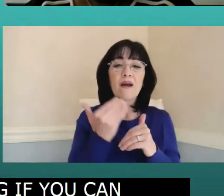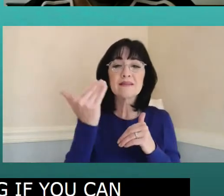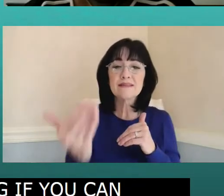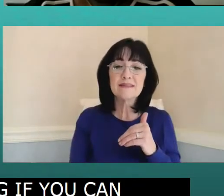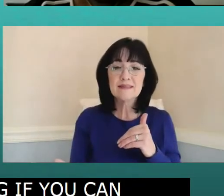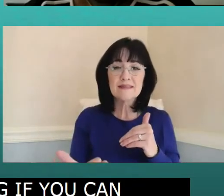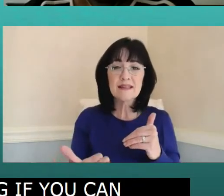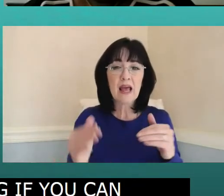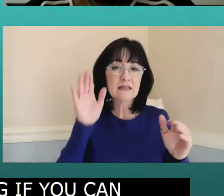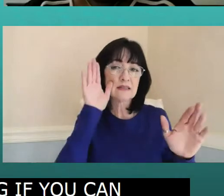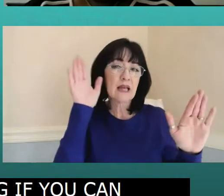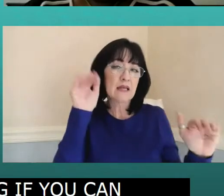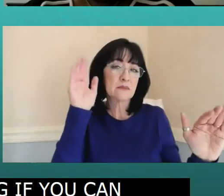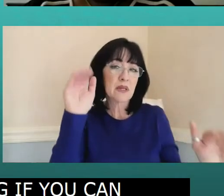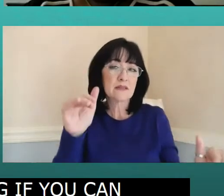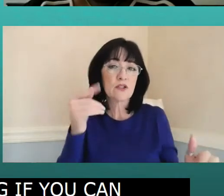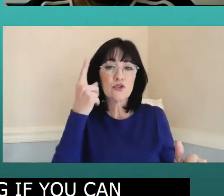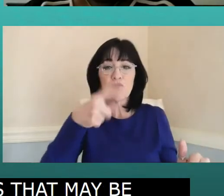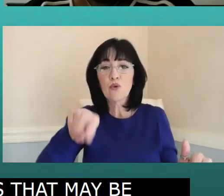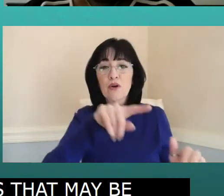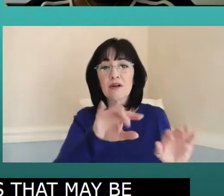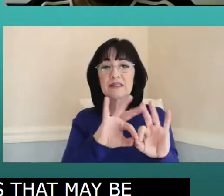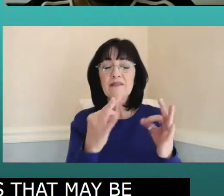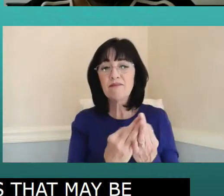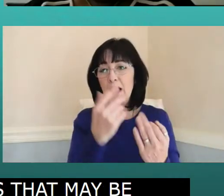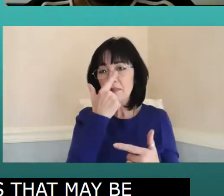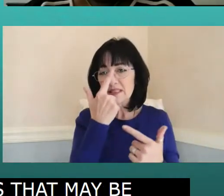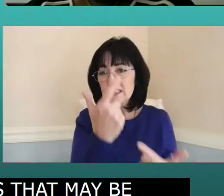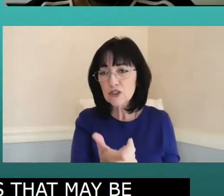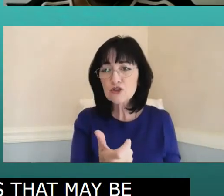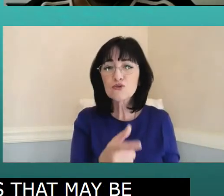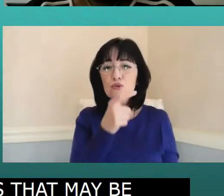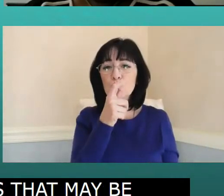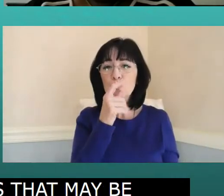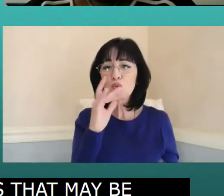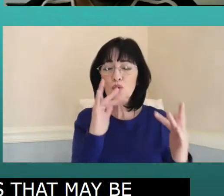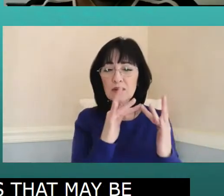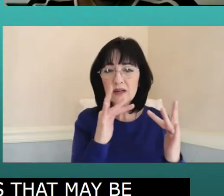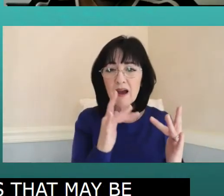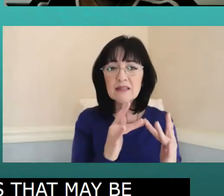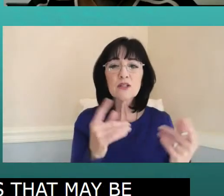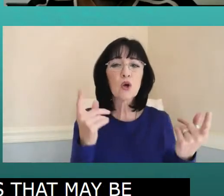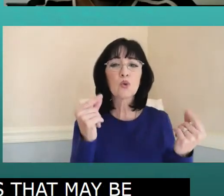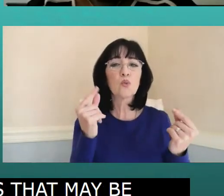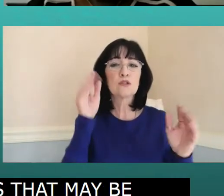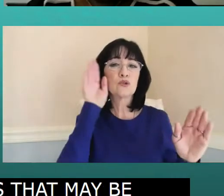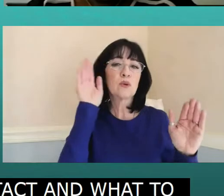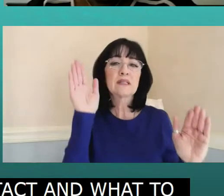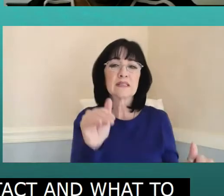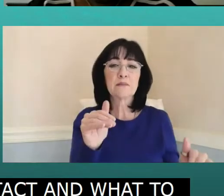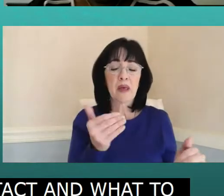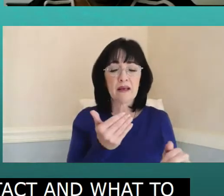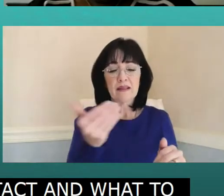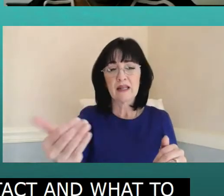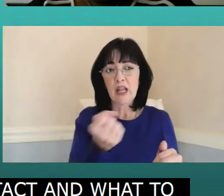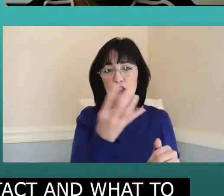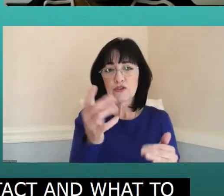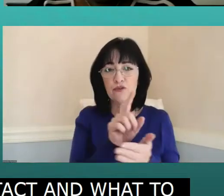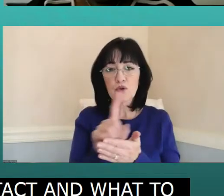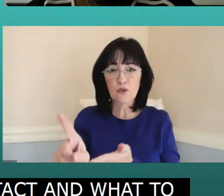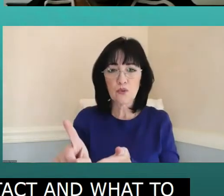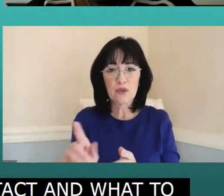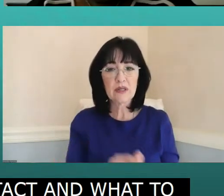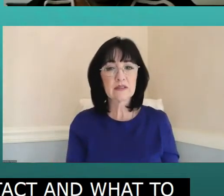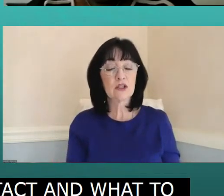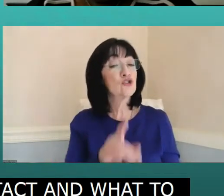be interested in the program, and who to contact and what to expect over the next few weeks. The best source